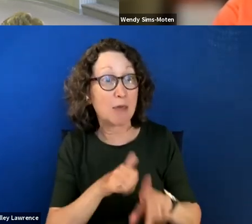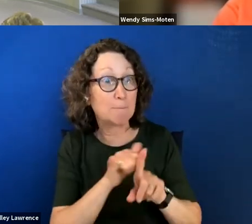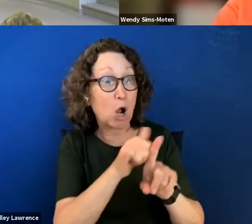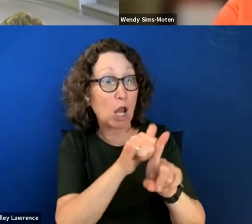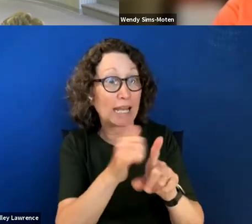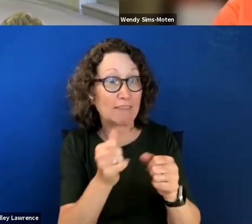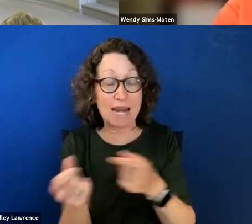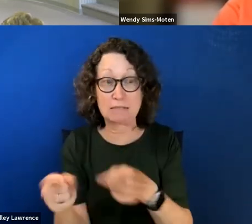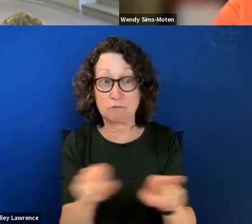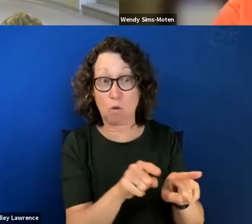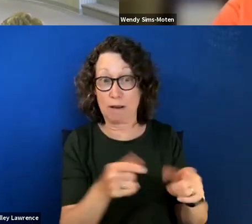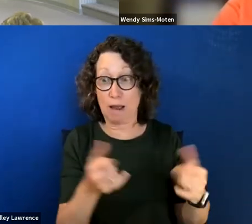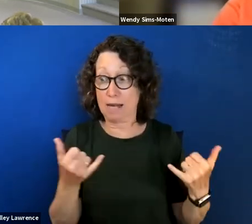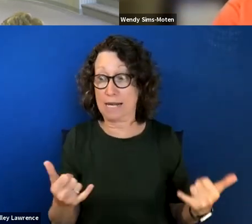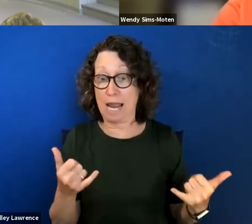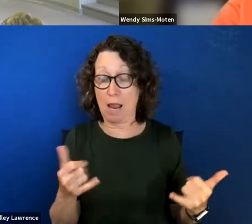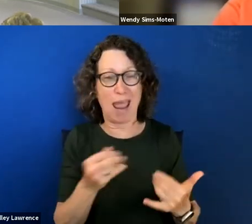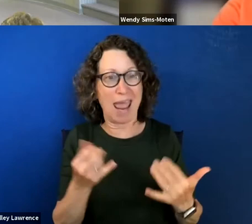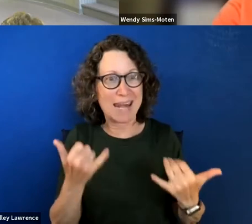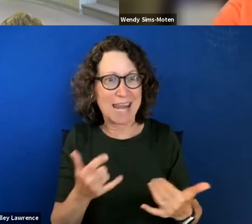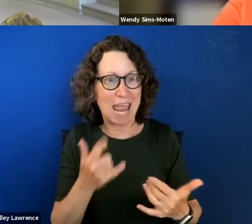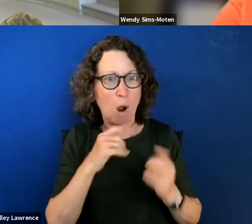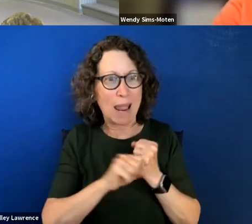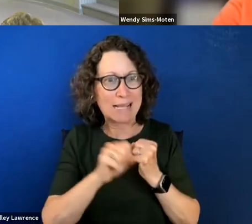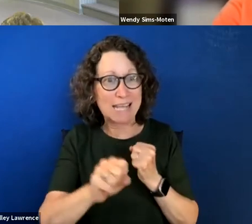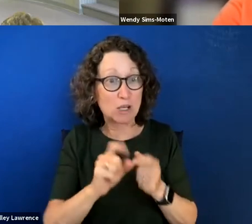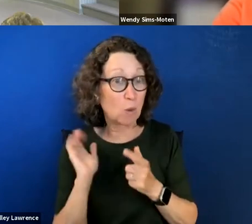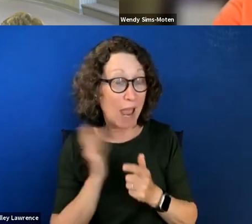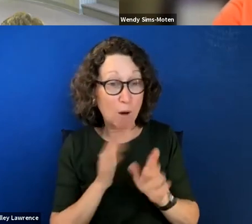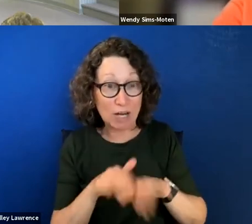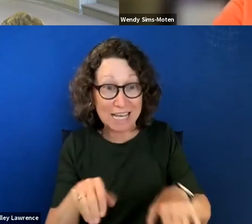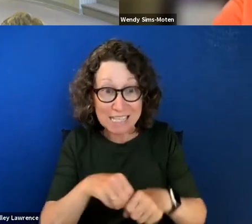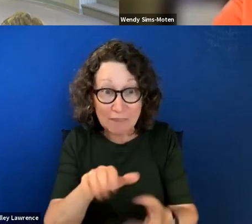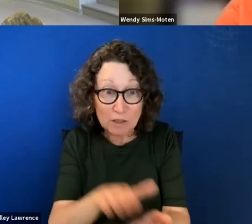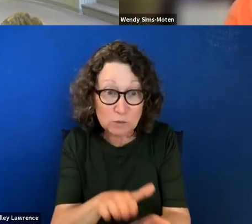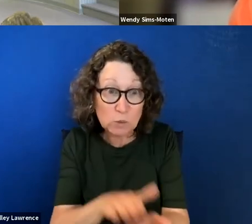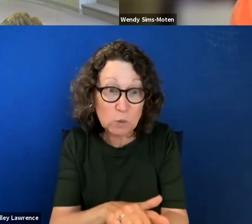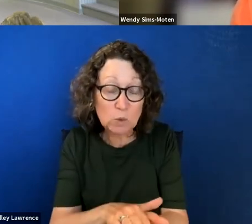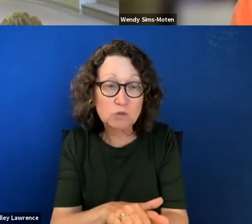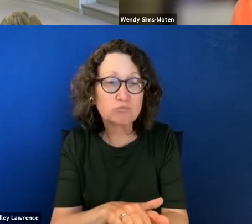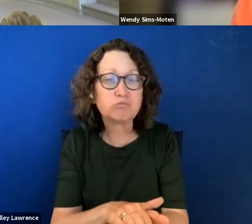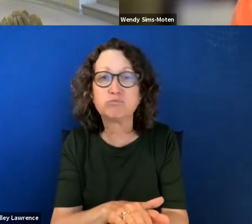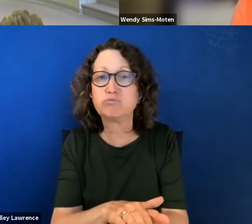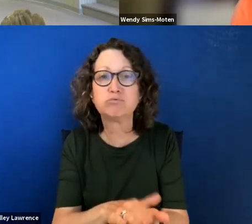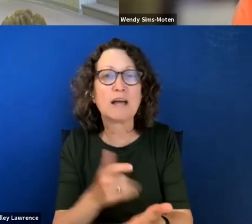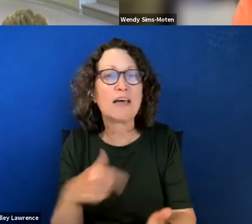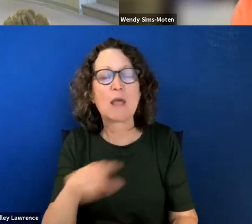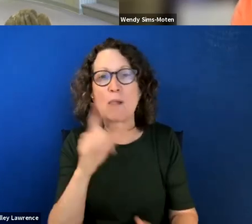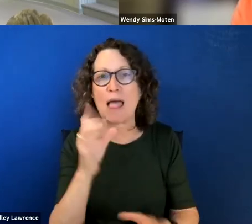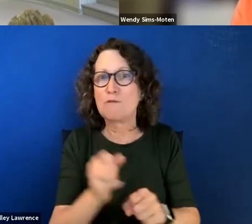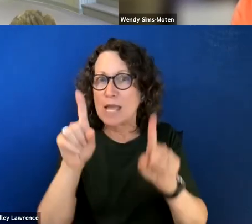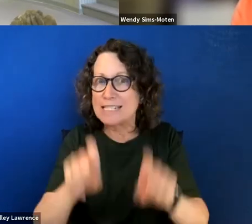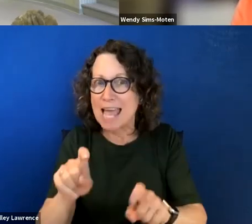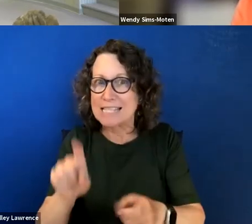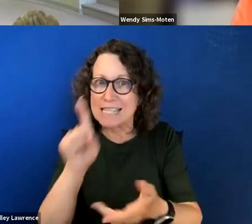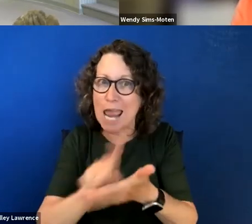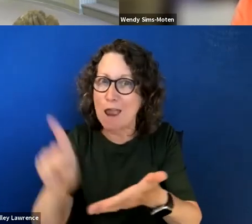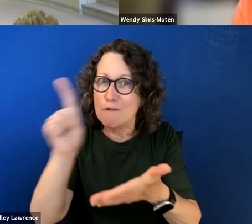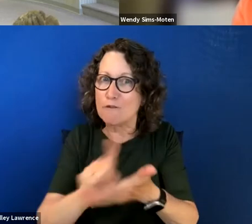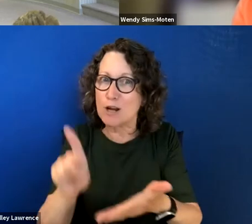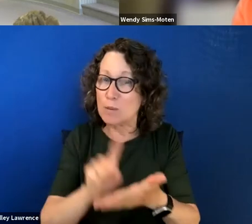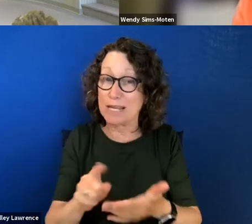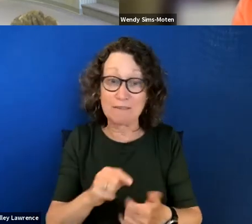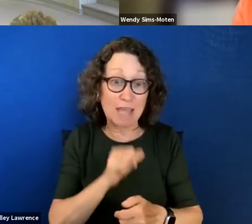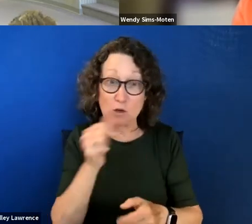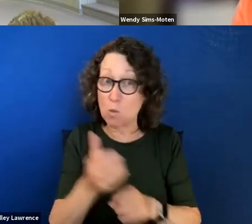that is going on and now being extended to our kids in the school, that they're going to have to get tested every week if they